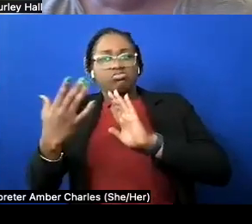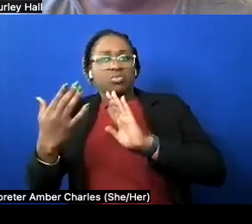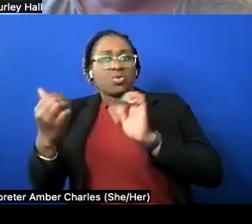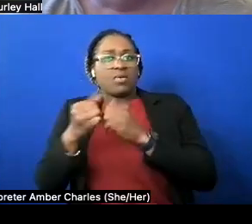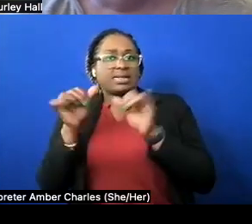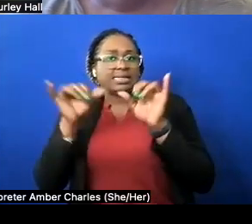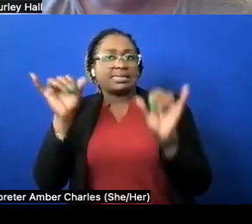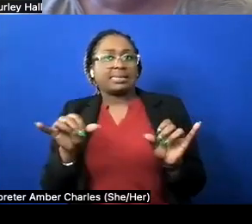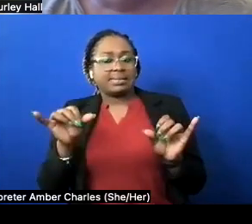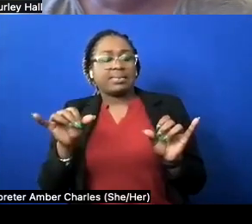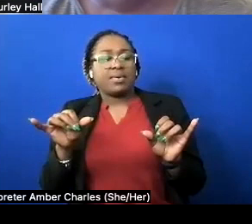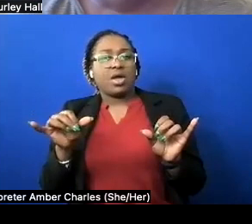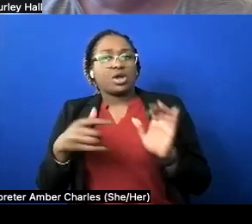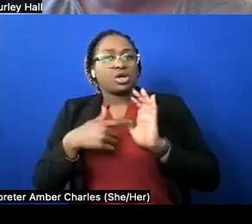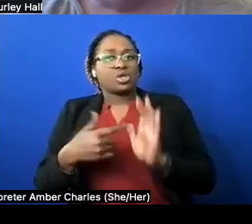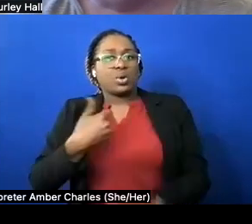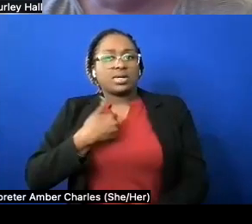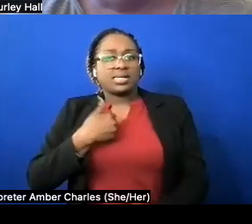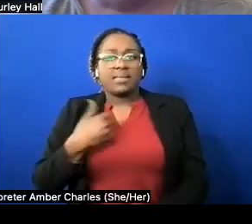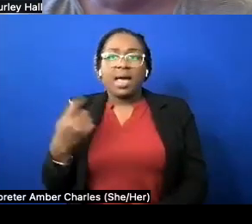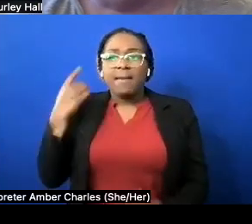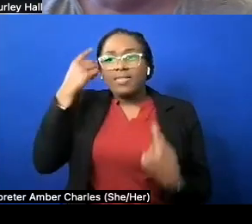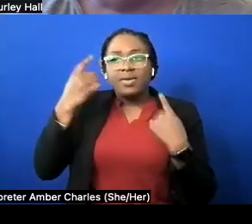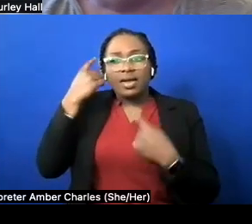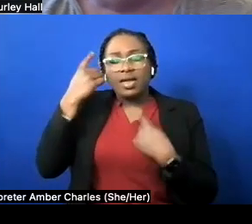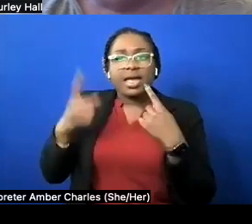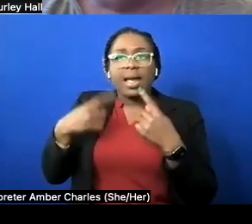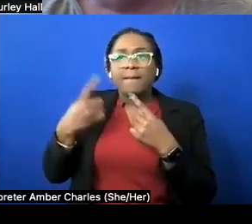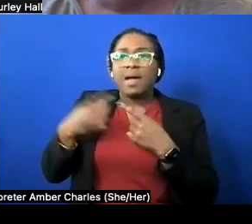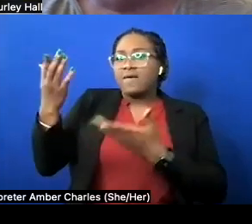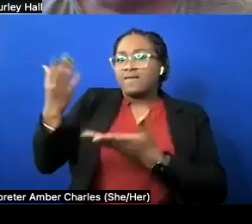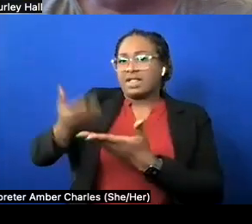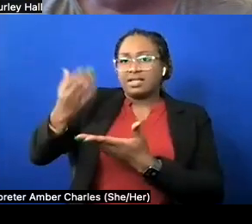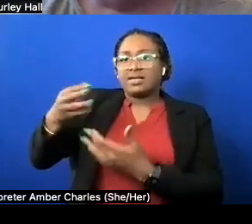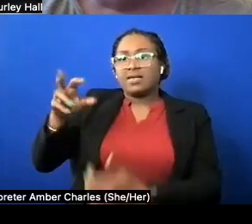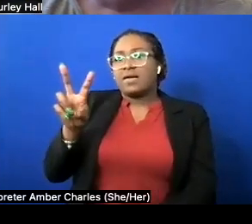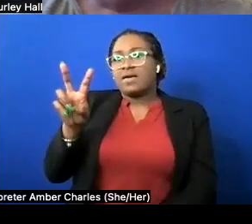ourselves. I'm thinking about like validation even. I'm thinking about how